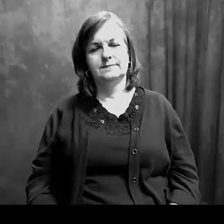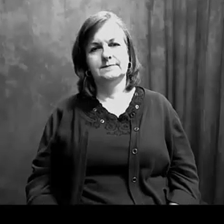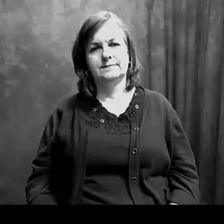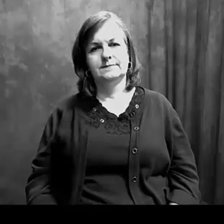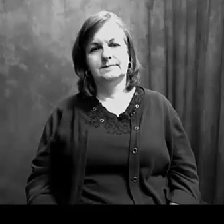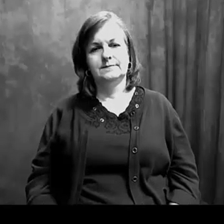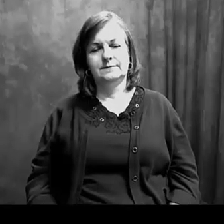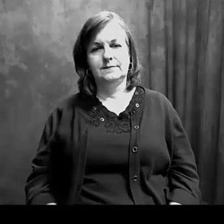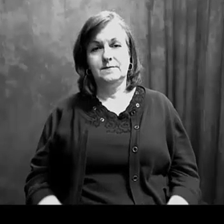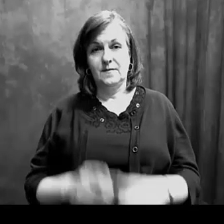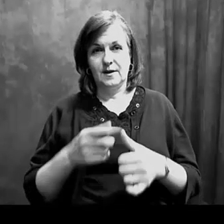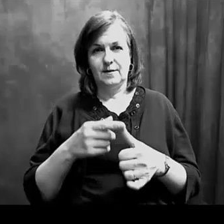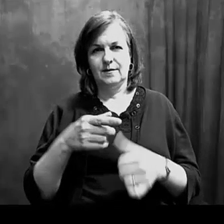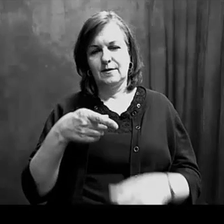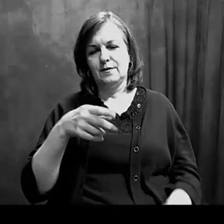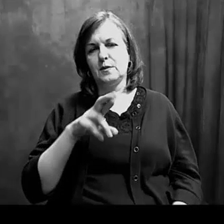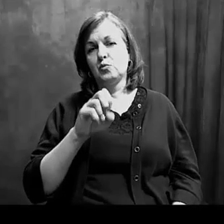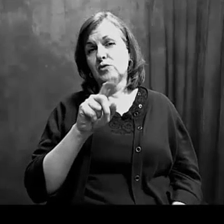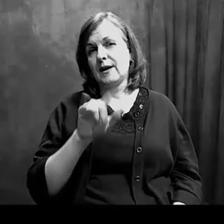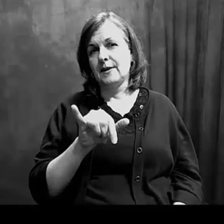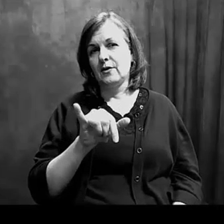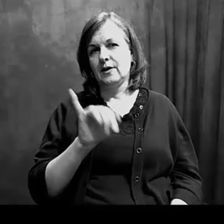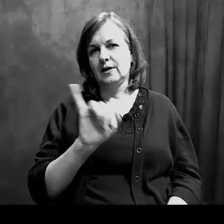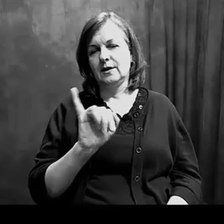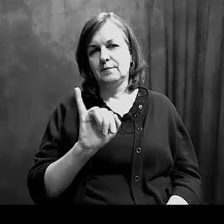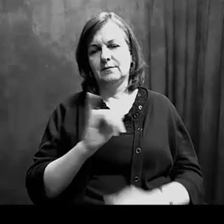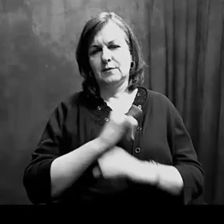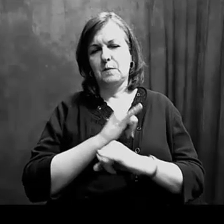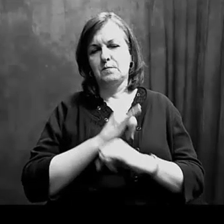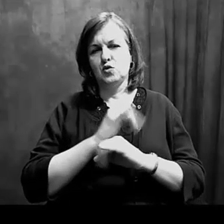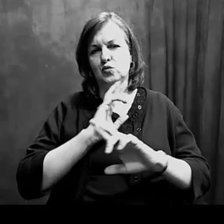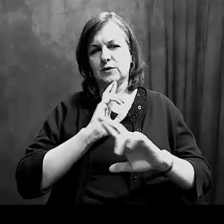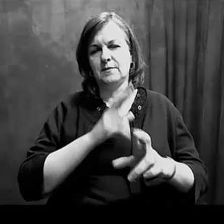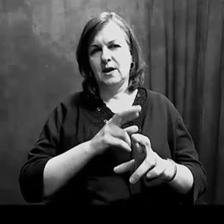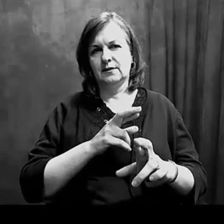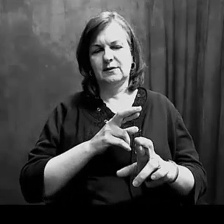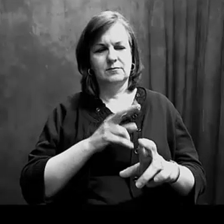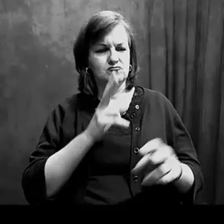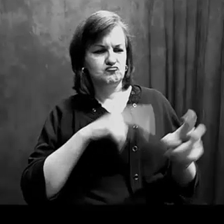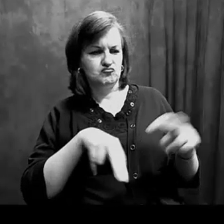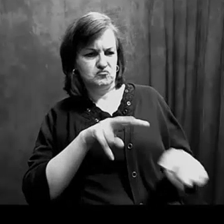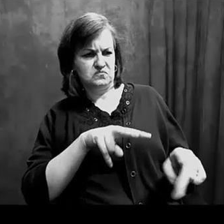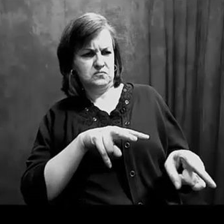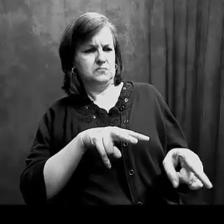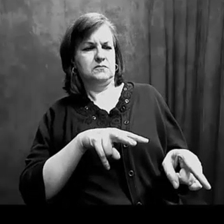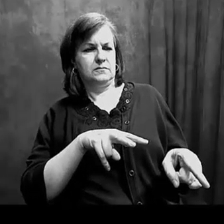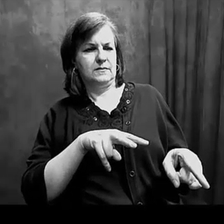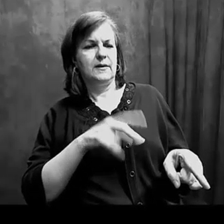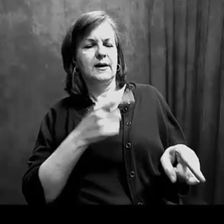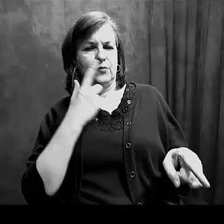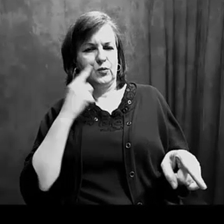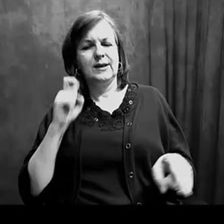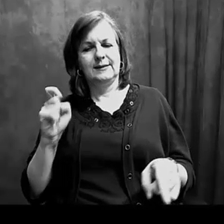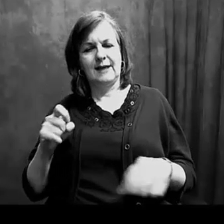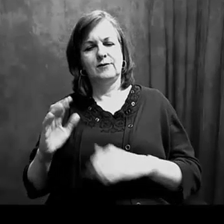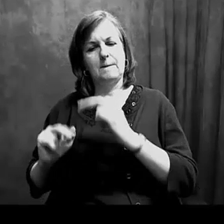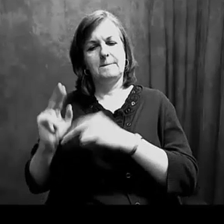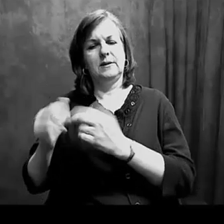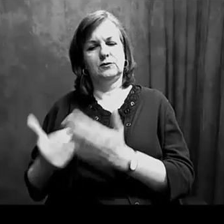In our primary immune response, we have to build brand new